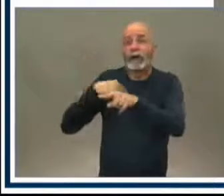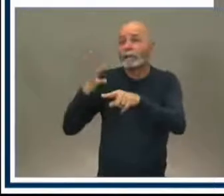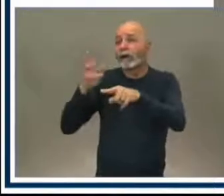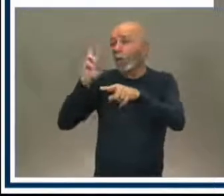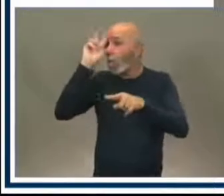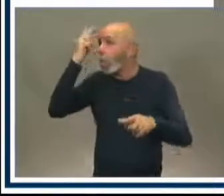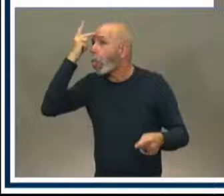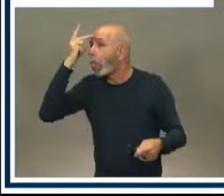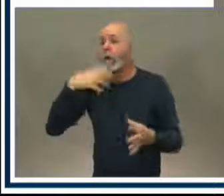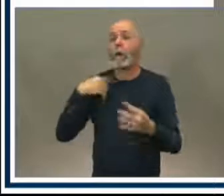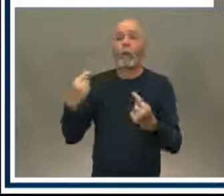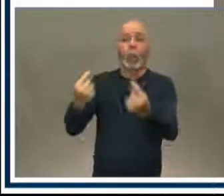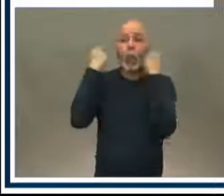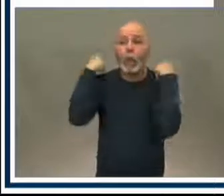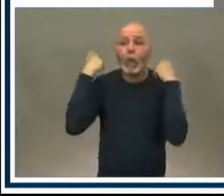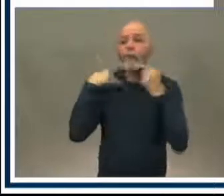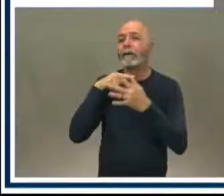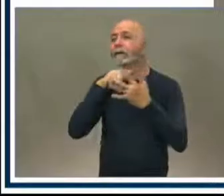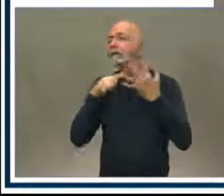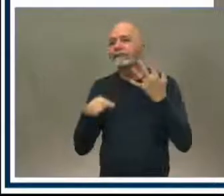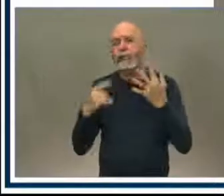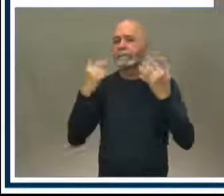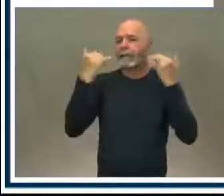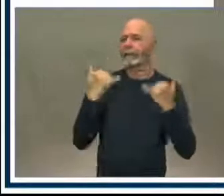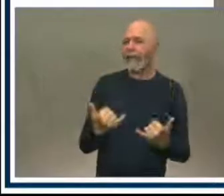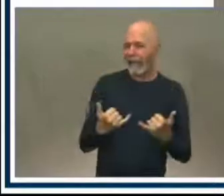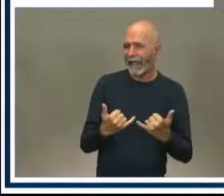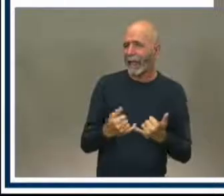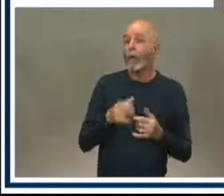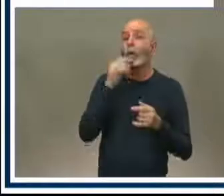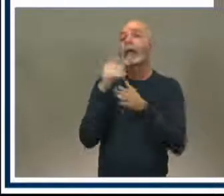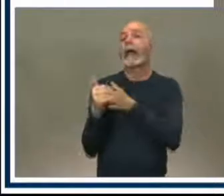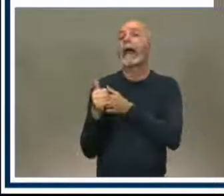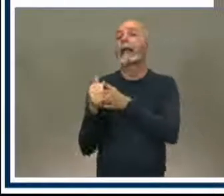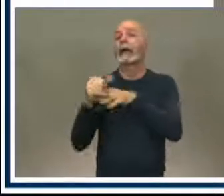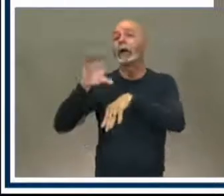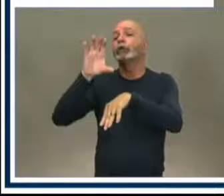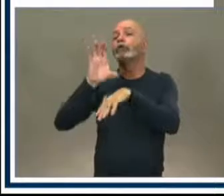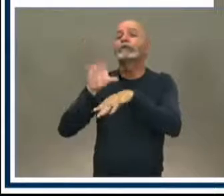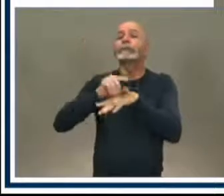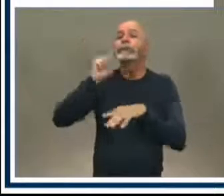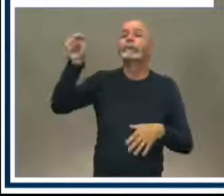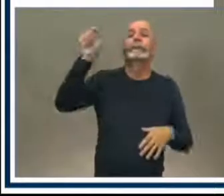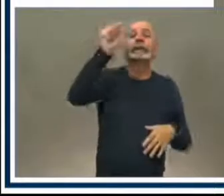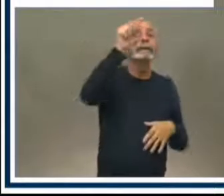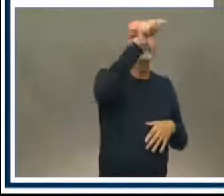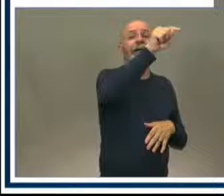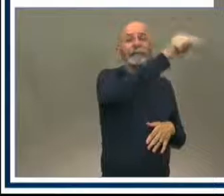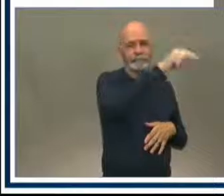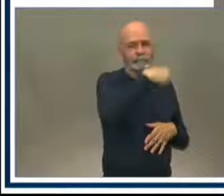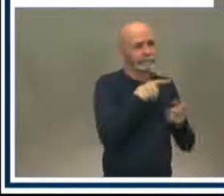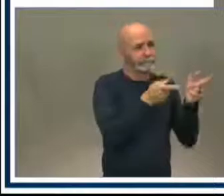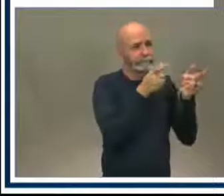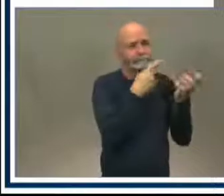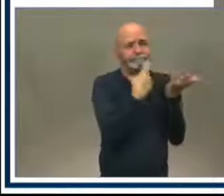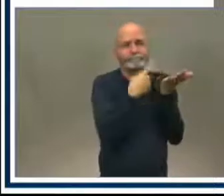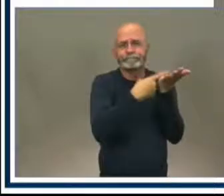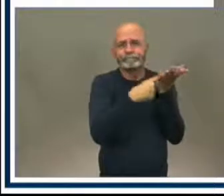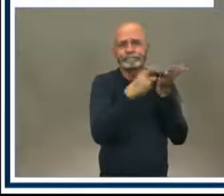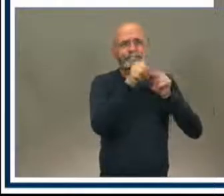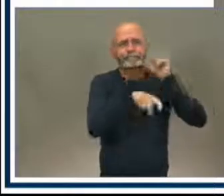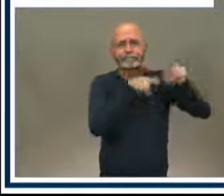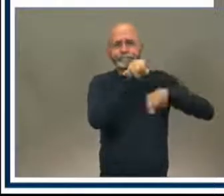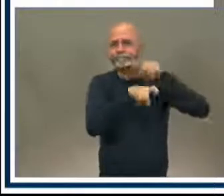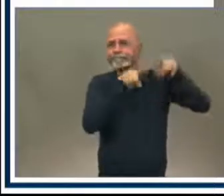out communication to faith leaders across the province, clarifying some things. I'm more focused